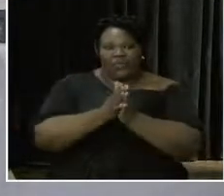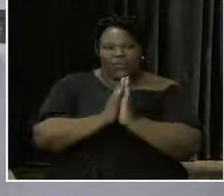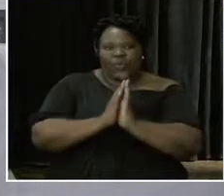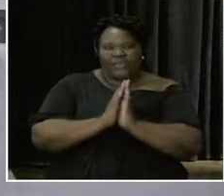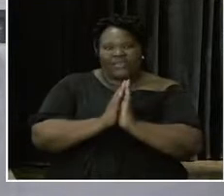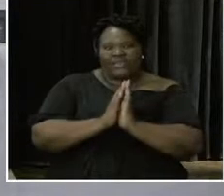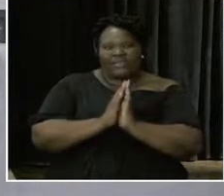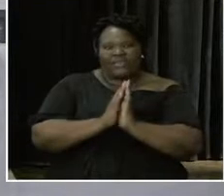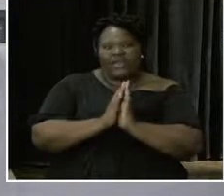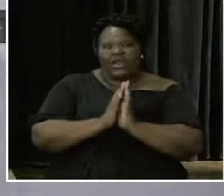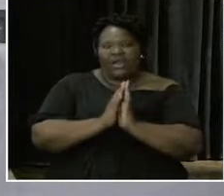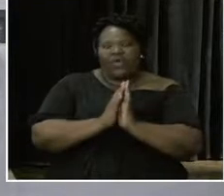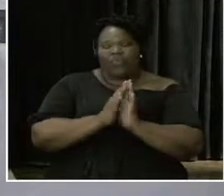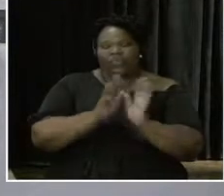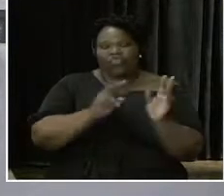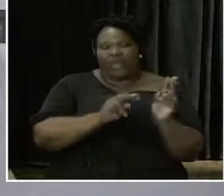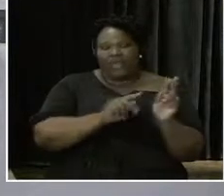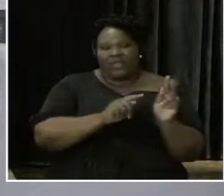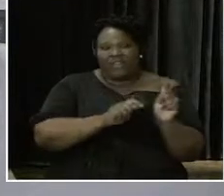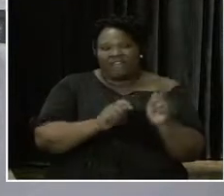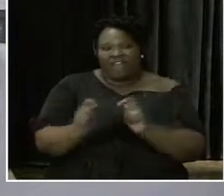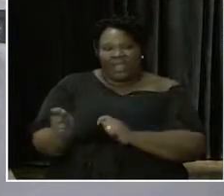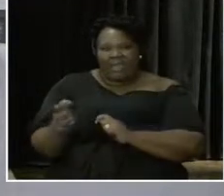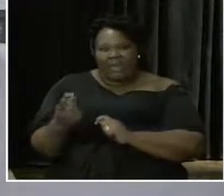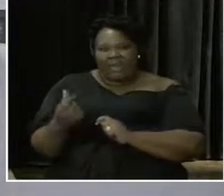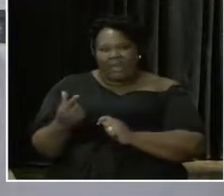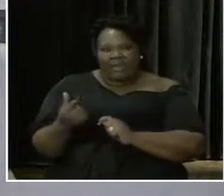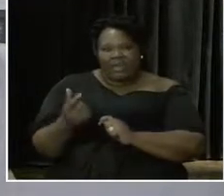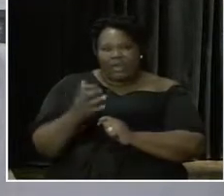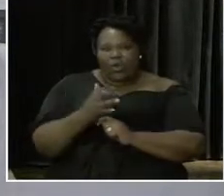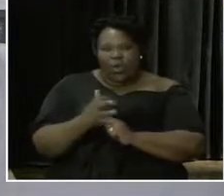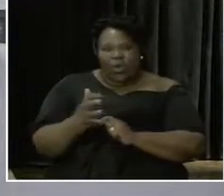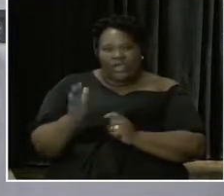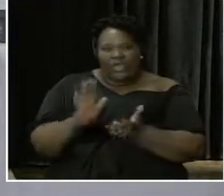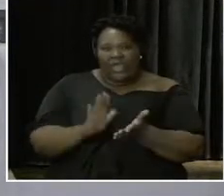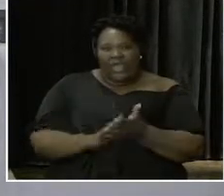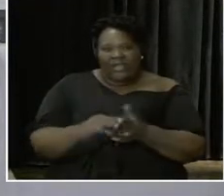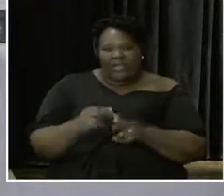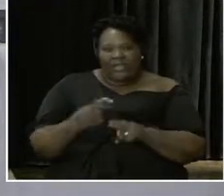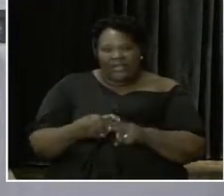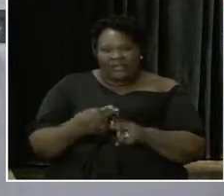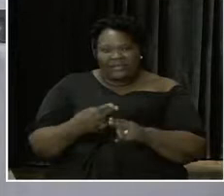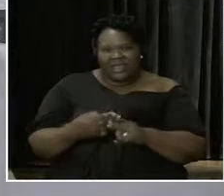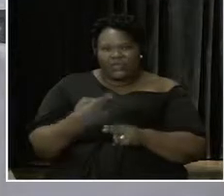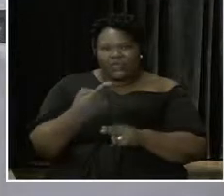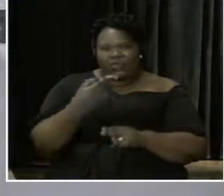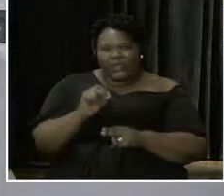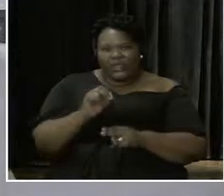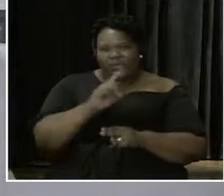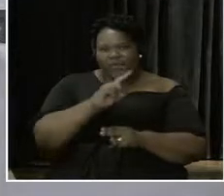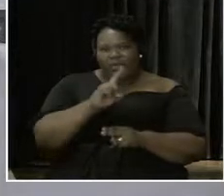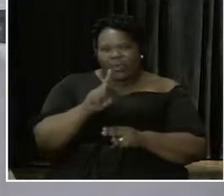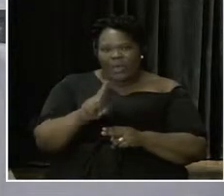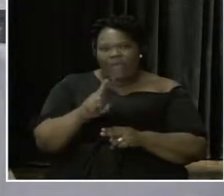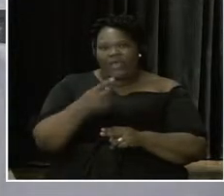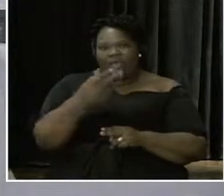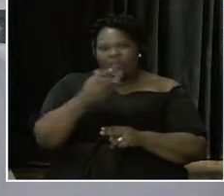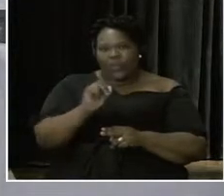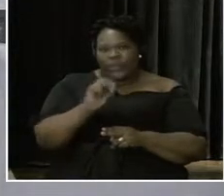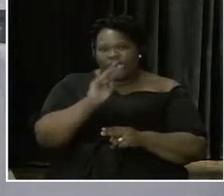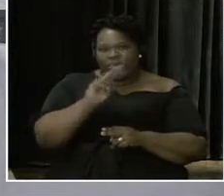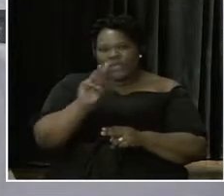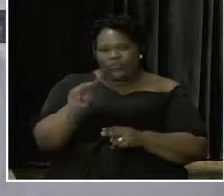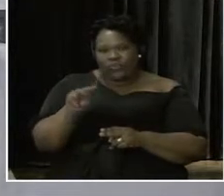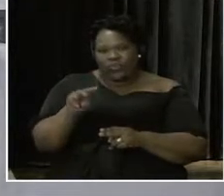to transfer funds within water and sanitation capital projects in financial year 2021-2022